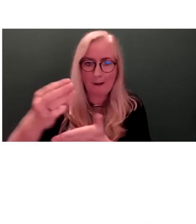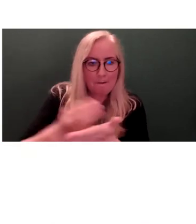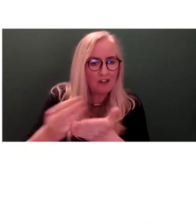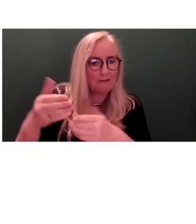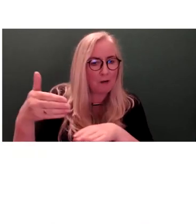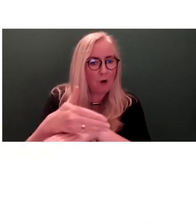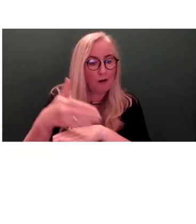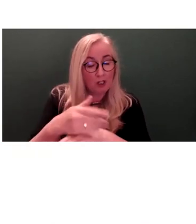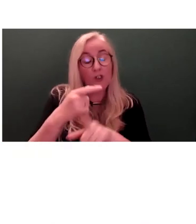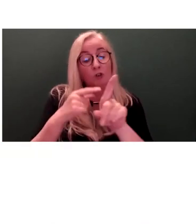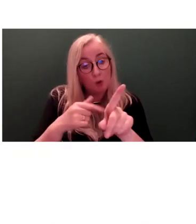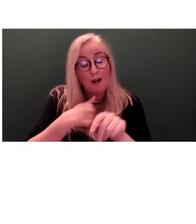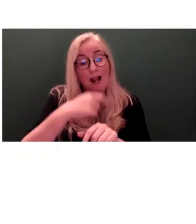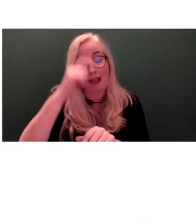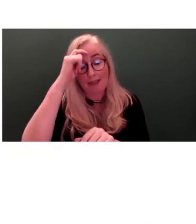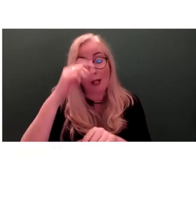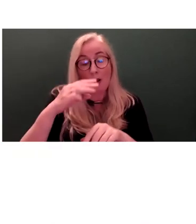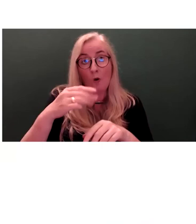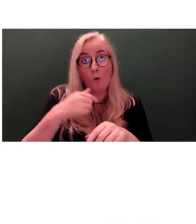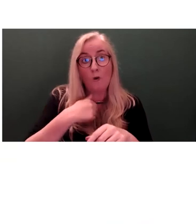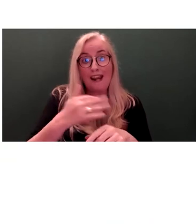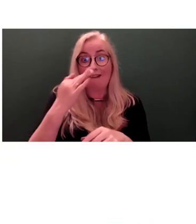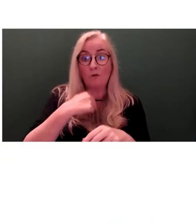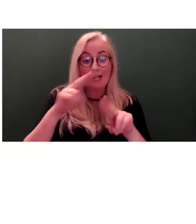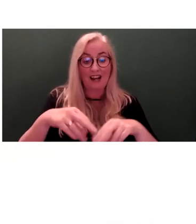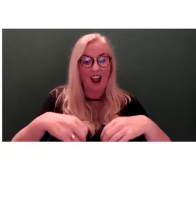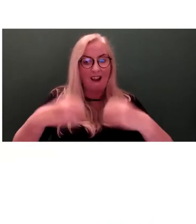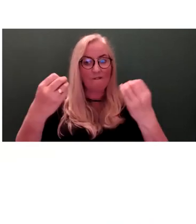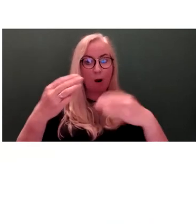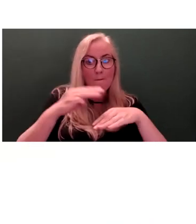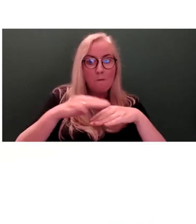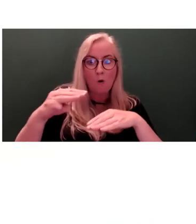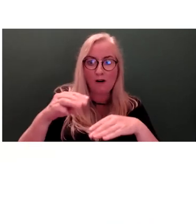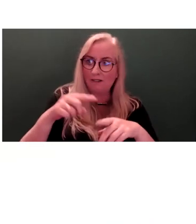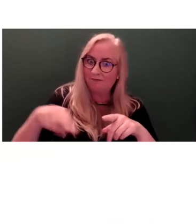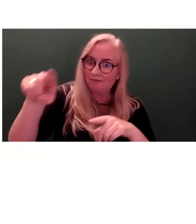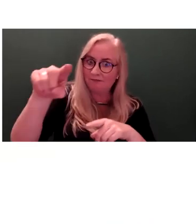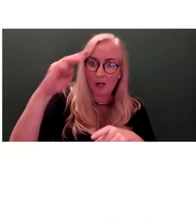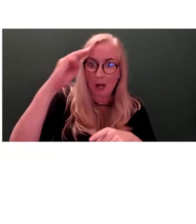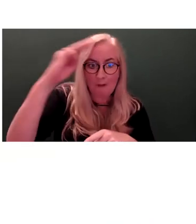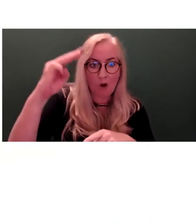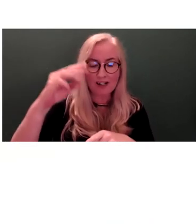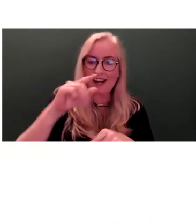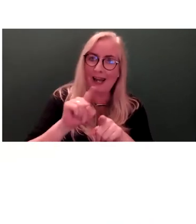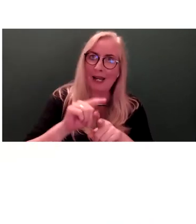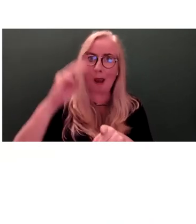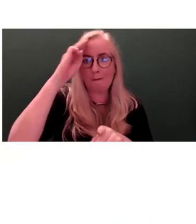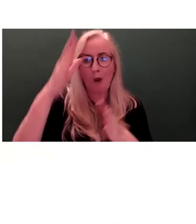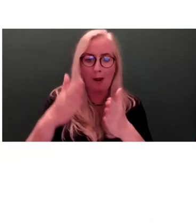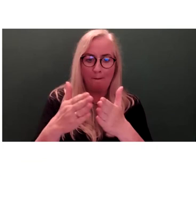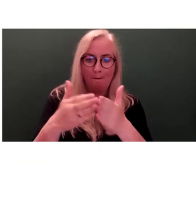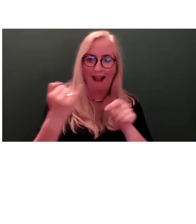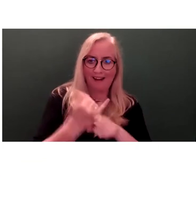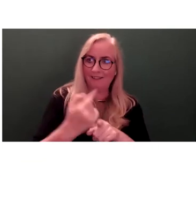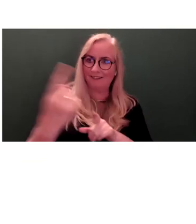I think more and more offerings we can put in place that have that employer buy-in from the outset, that have